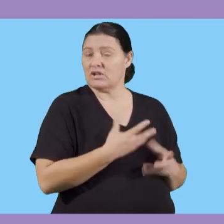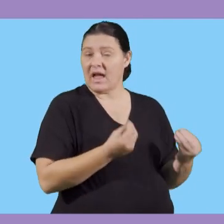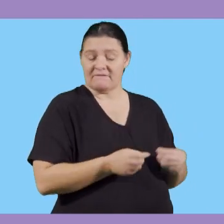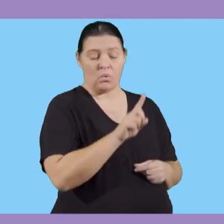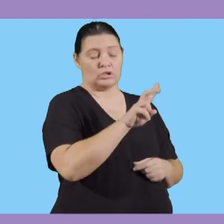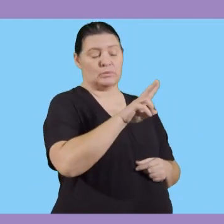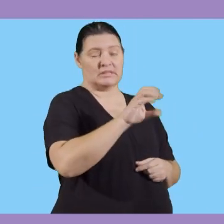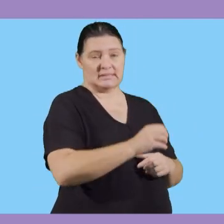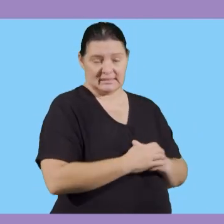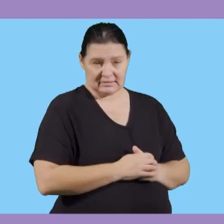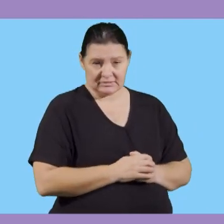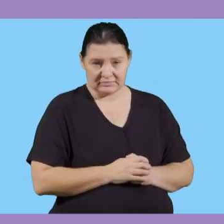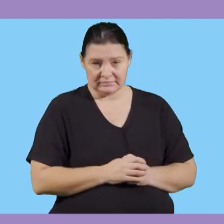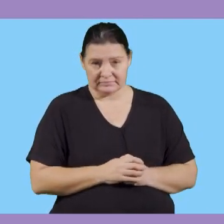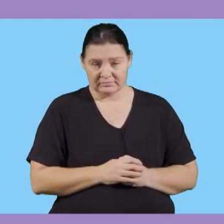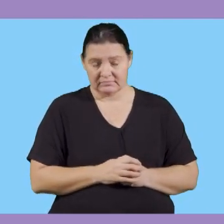have? That is